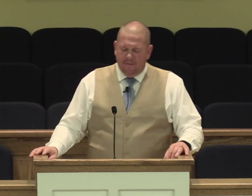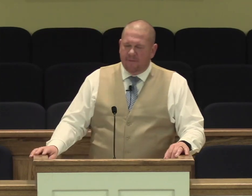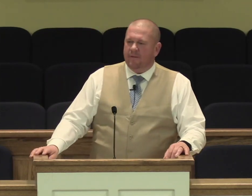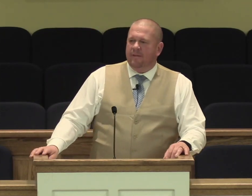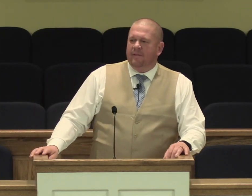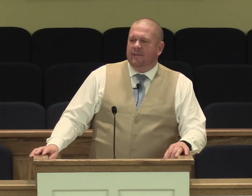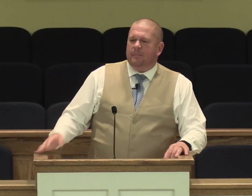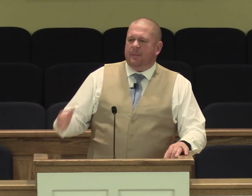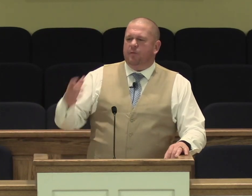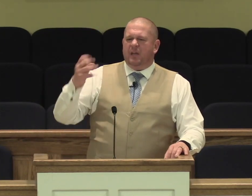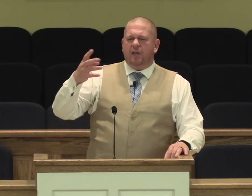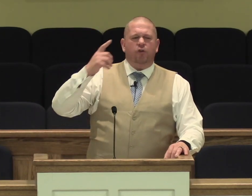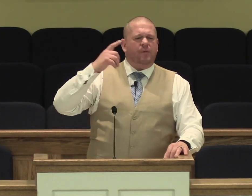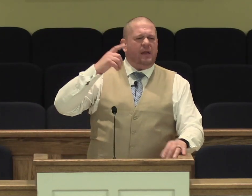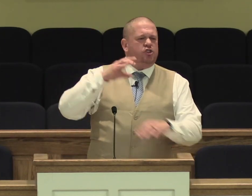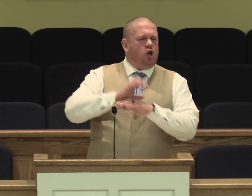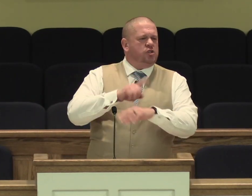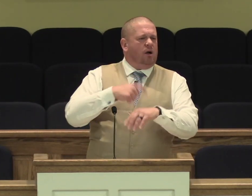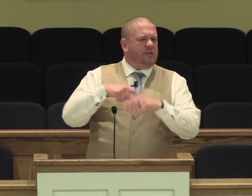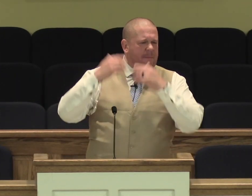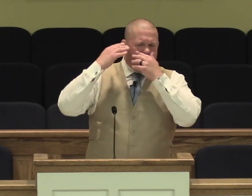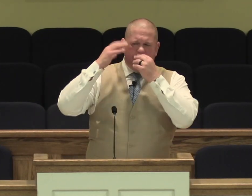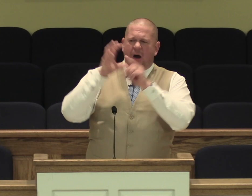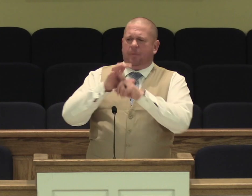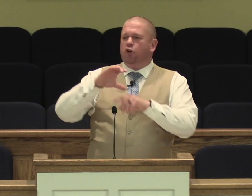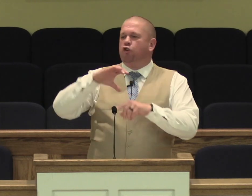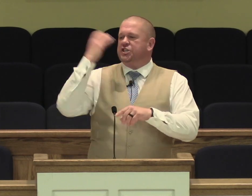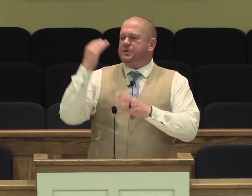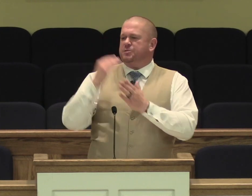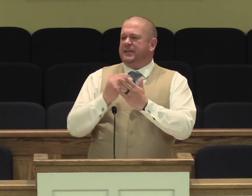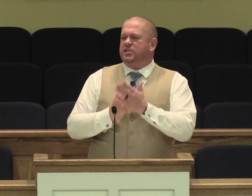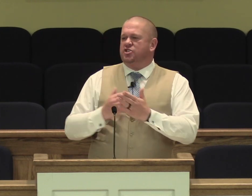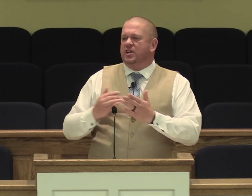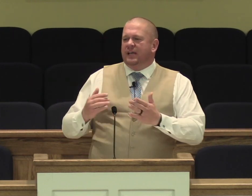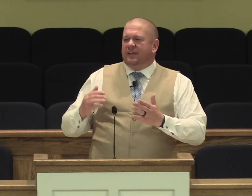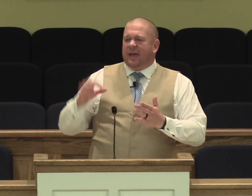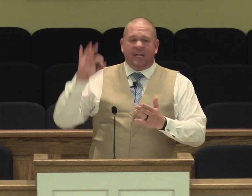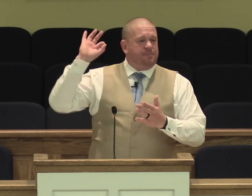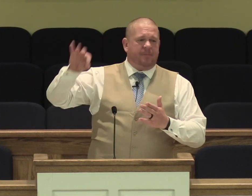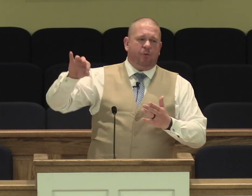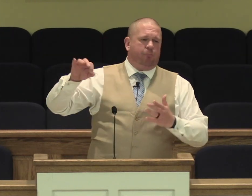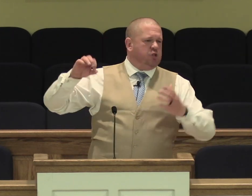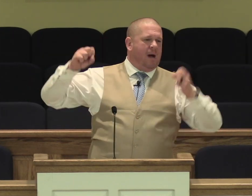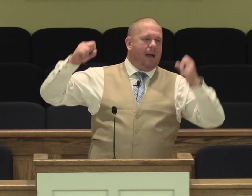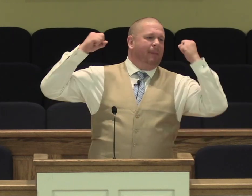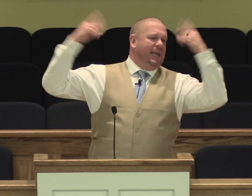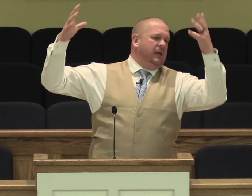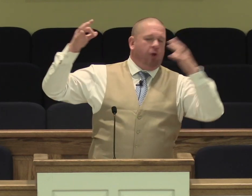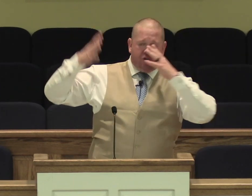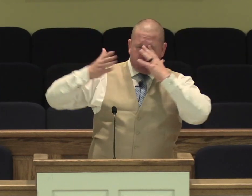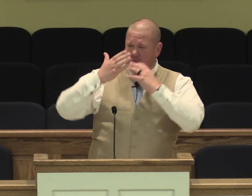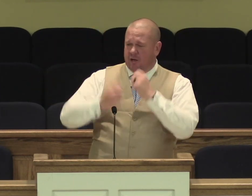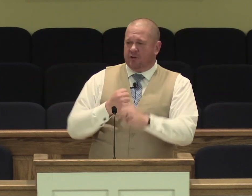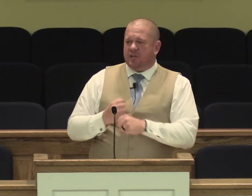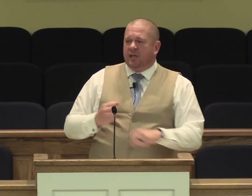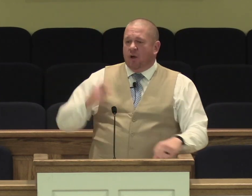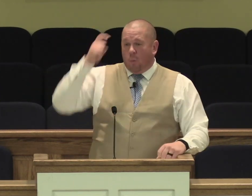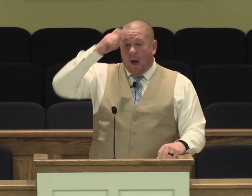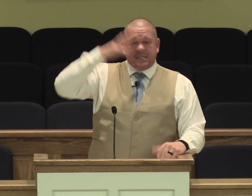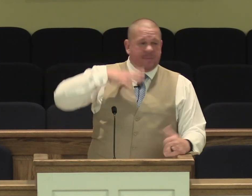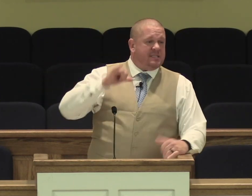it. Maybe many of you have been in church a long time. Those are popular Christmas message that gets been preached by many preachers through the